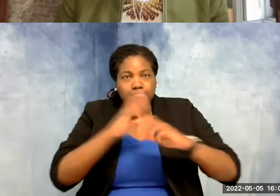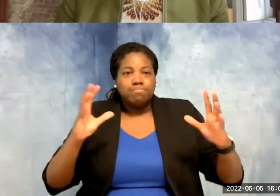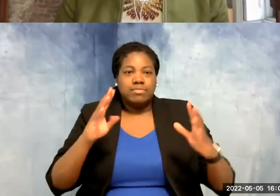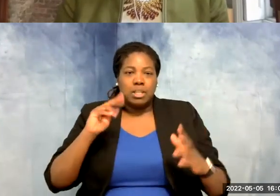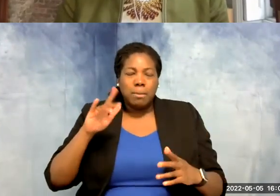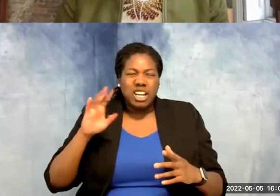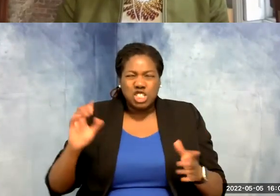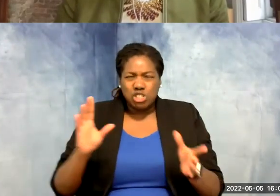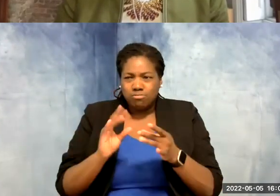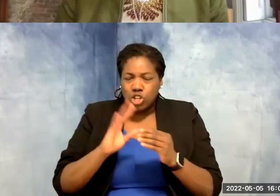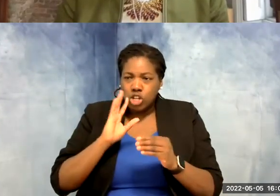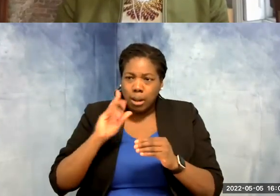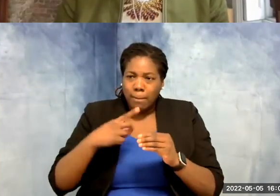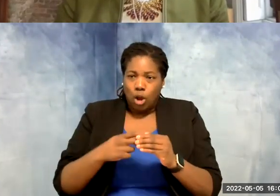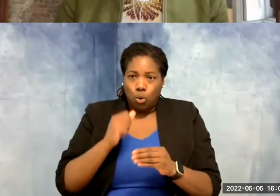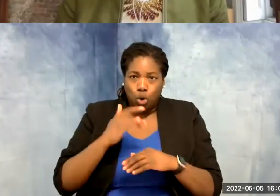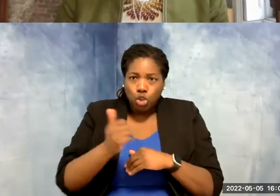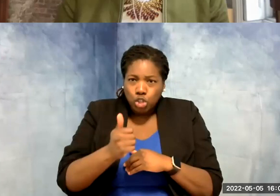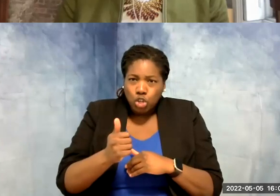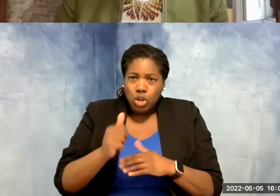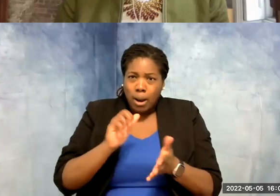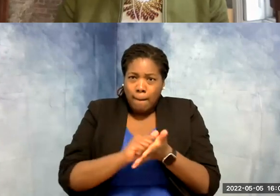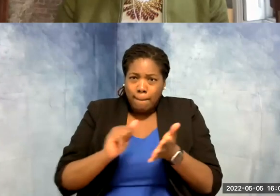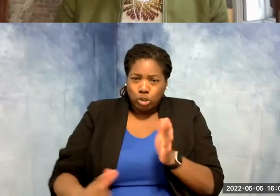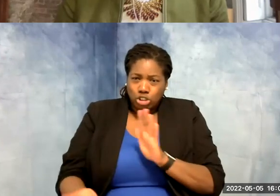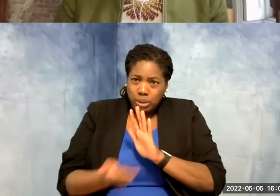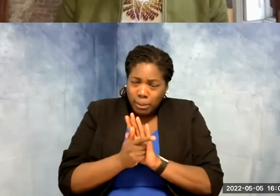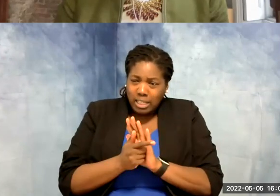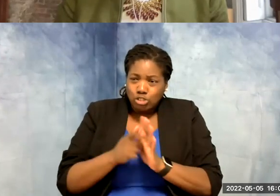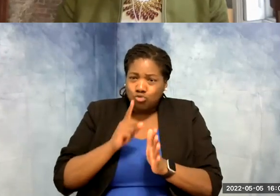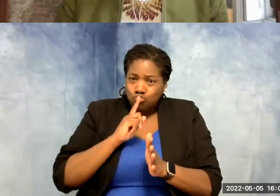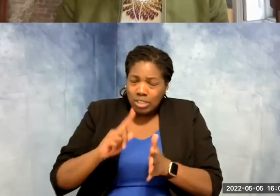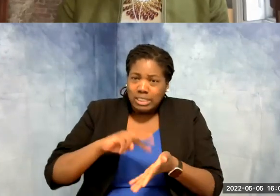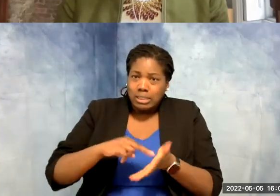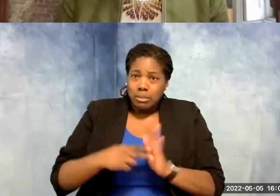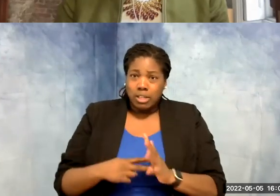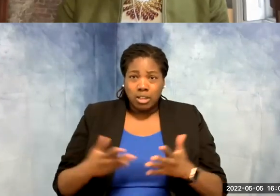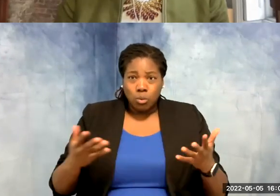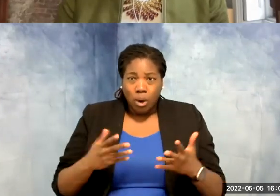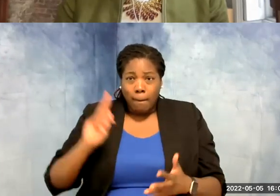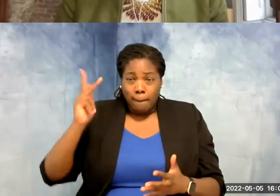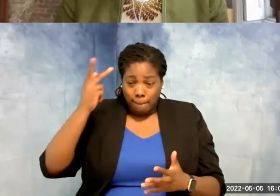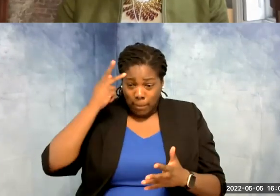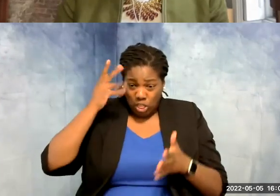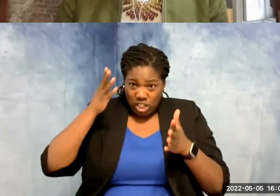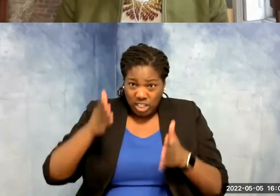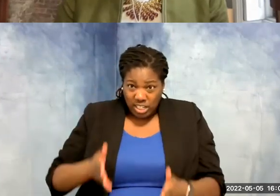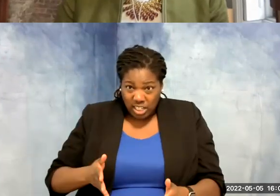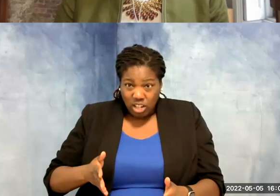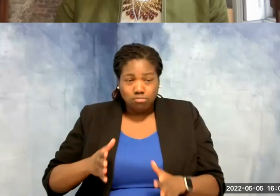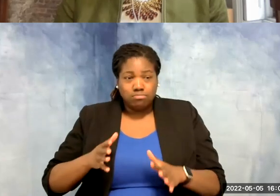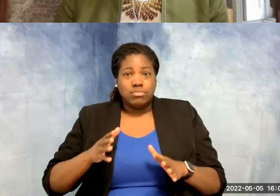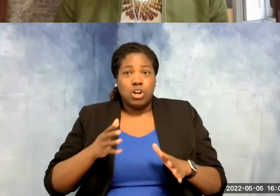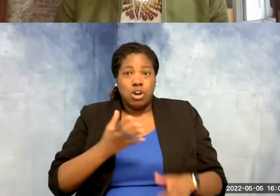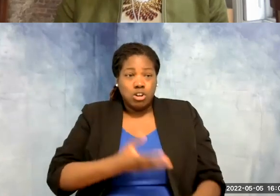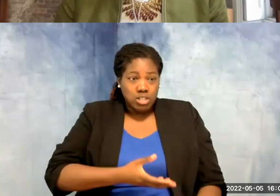elegantly earlier. The fact that what these abortion bans really mean is that politicians are taking